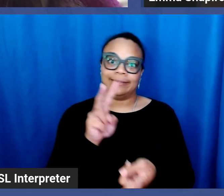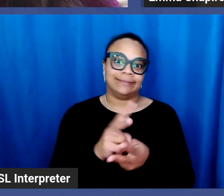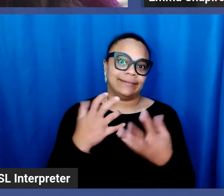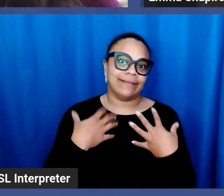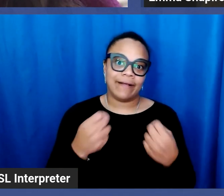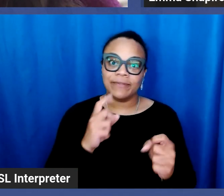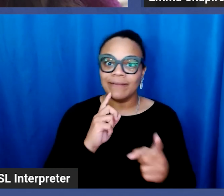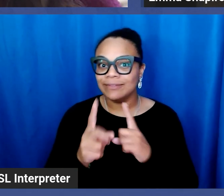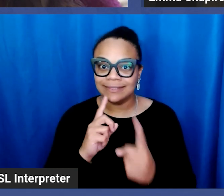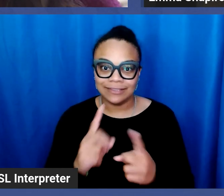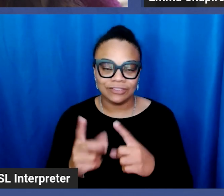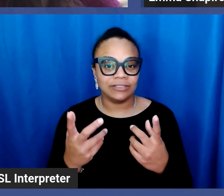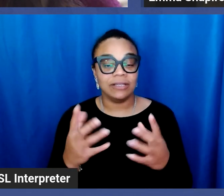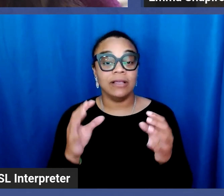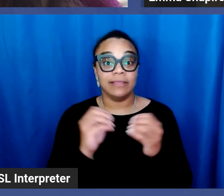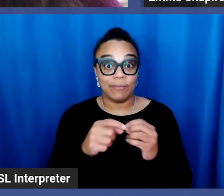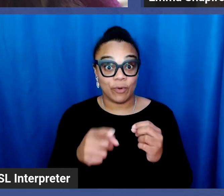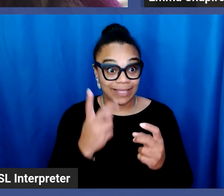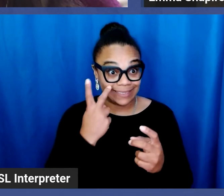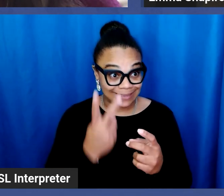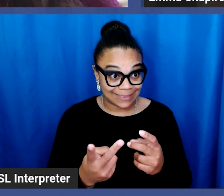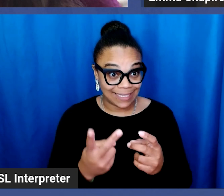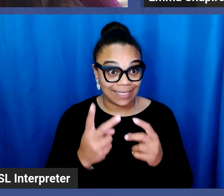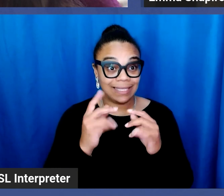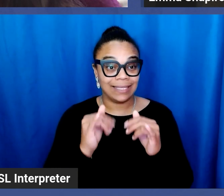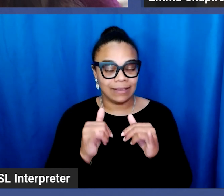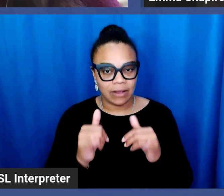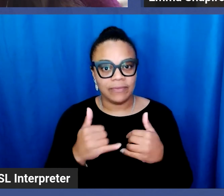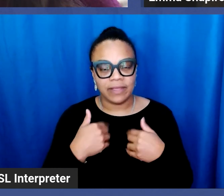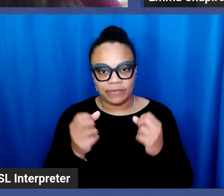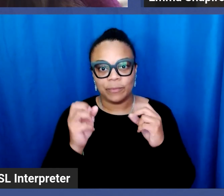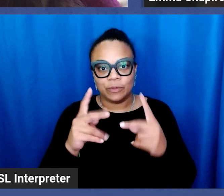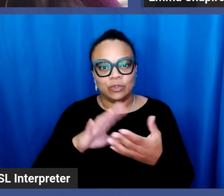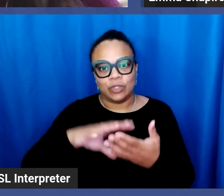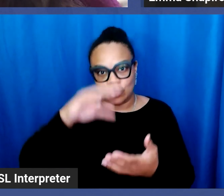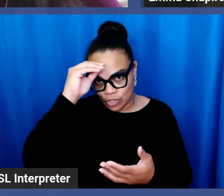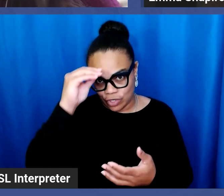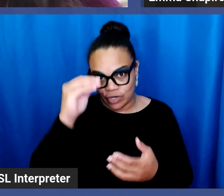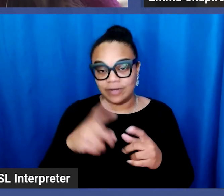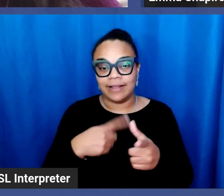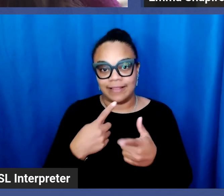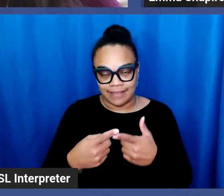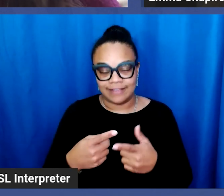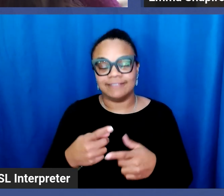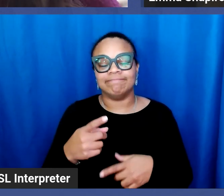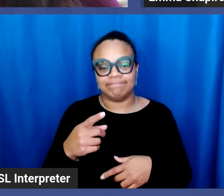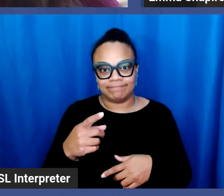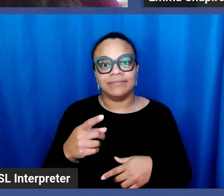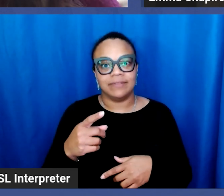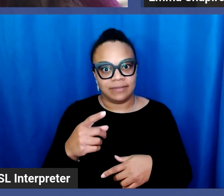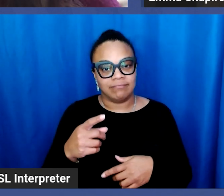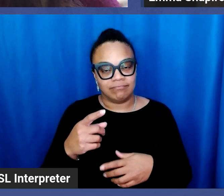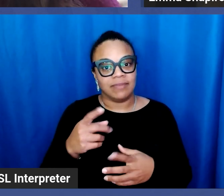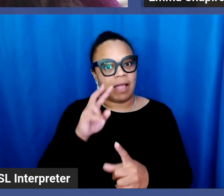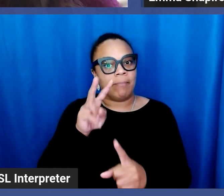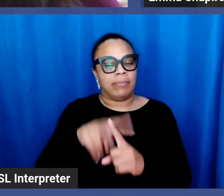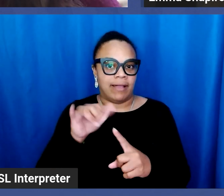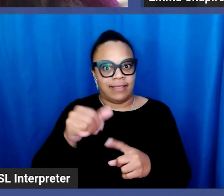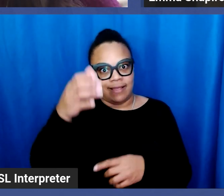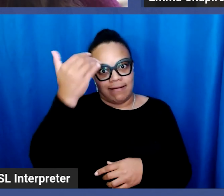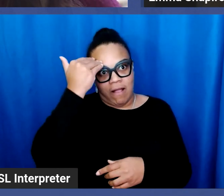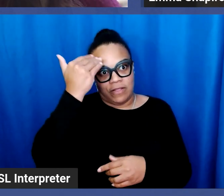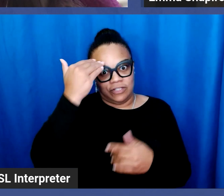conversations. The more they see of it, the more they have the opportunity to learn, and you can bet that they're going to use that knowledge going